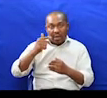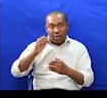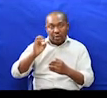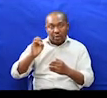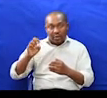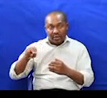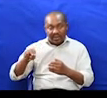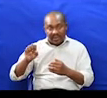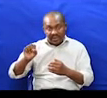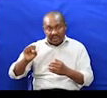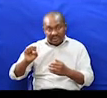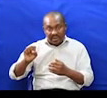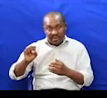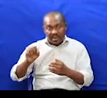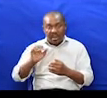atomic